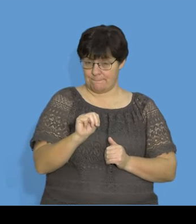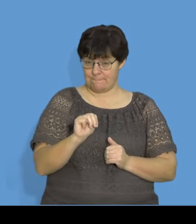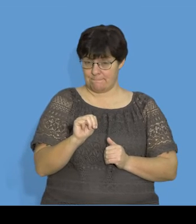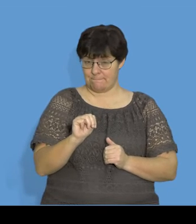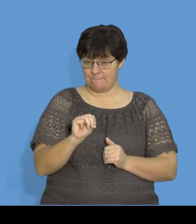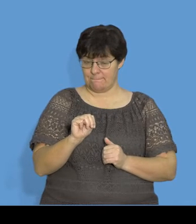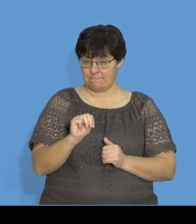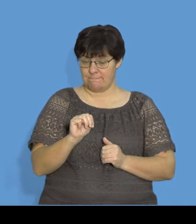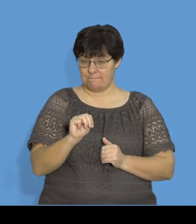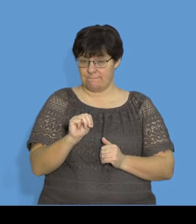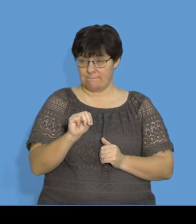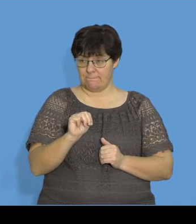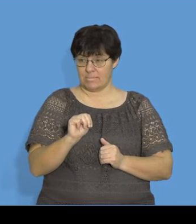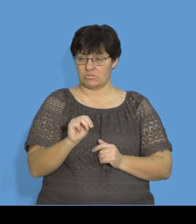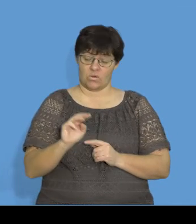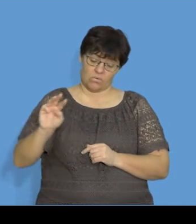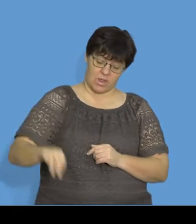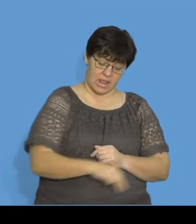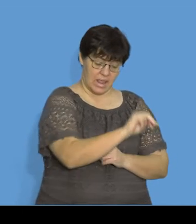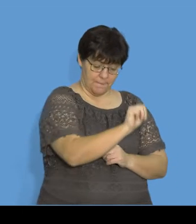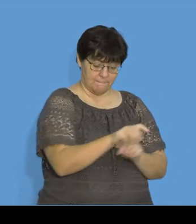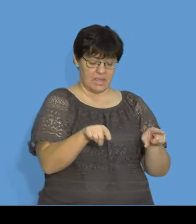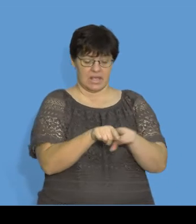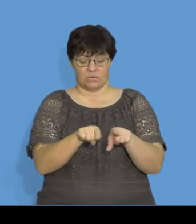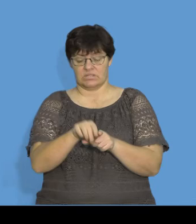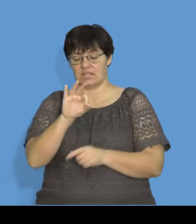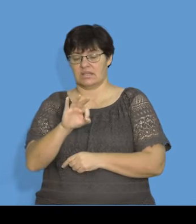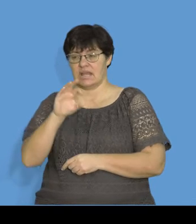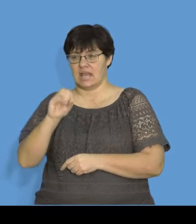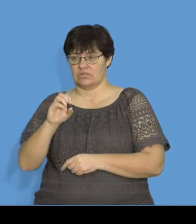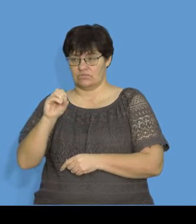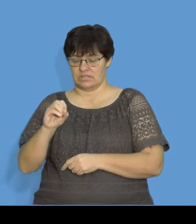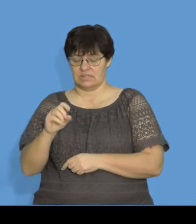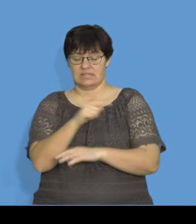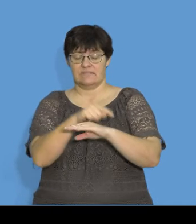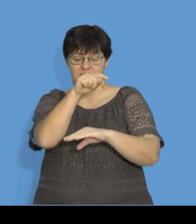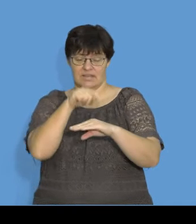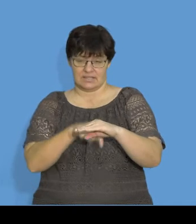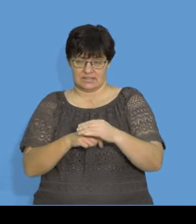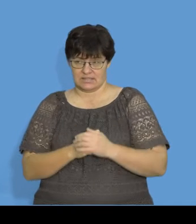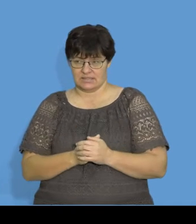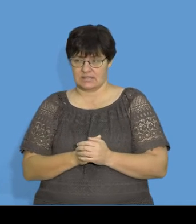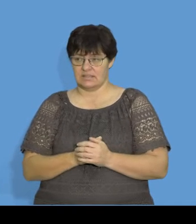its own. So we're going to go 300 divided by